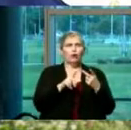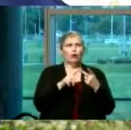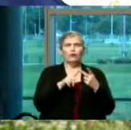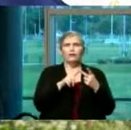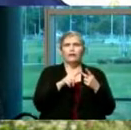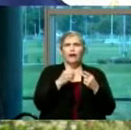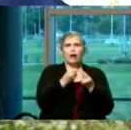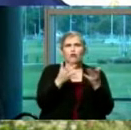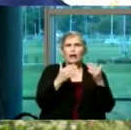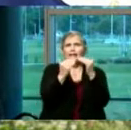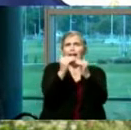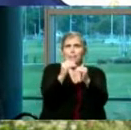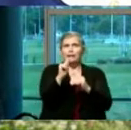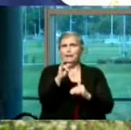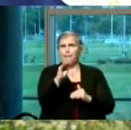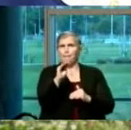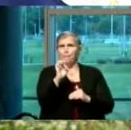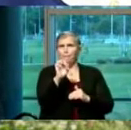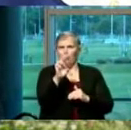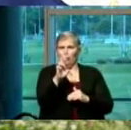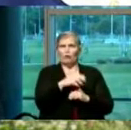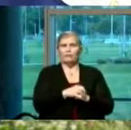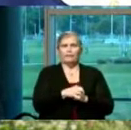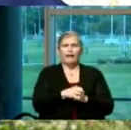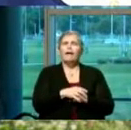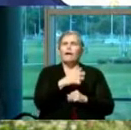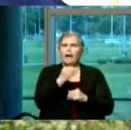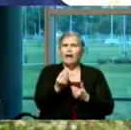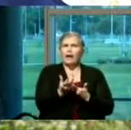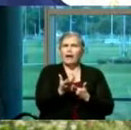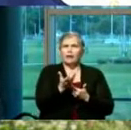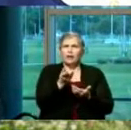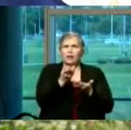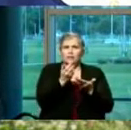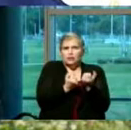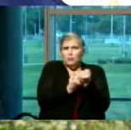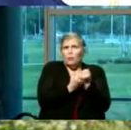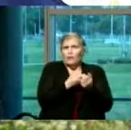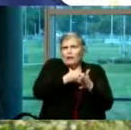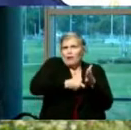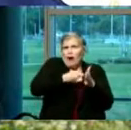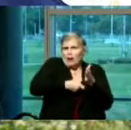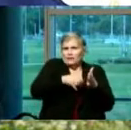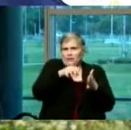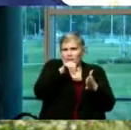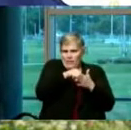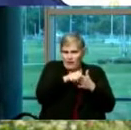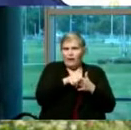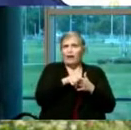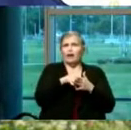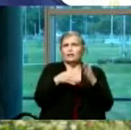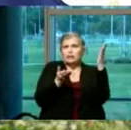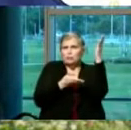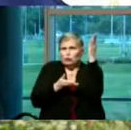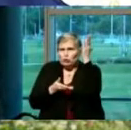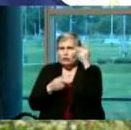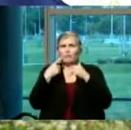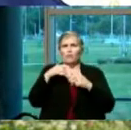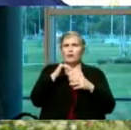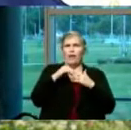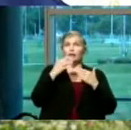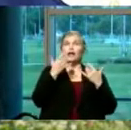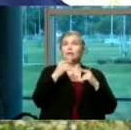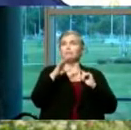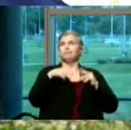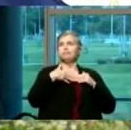cross-laminated timber can certainly help underwrite the cost of restoration while storing carbon and wood products over the long term. These markets